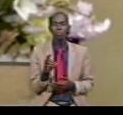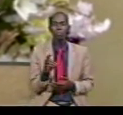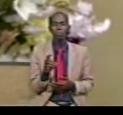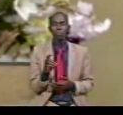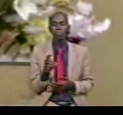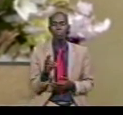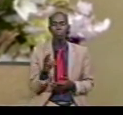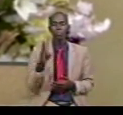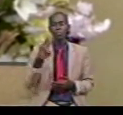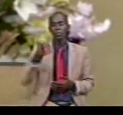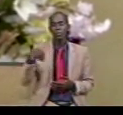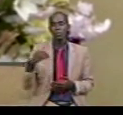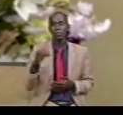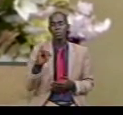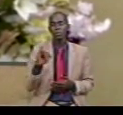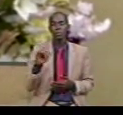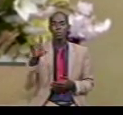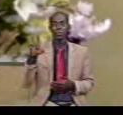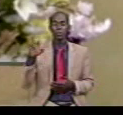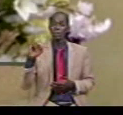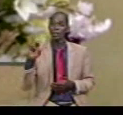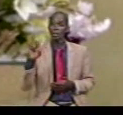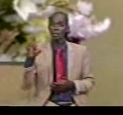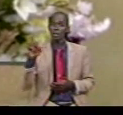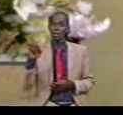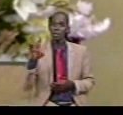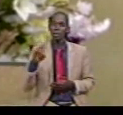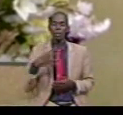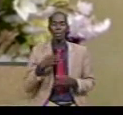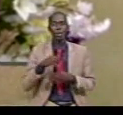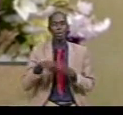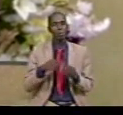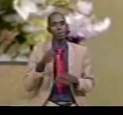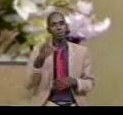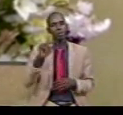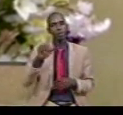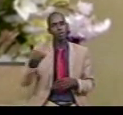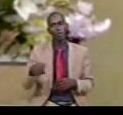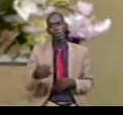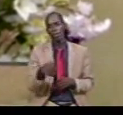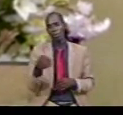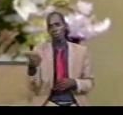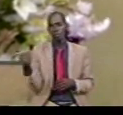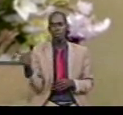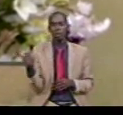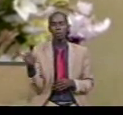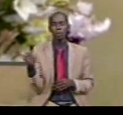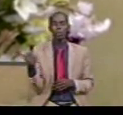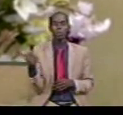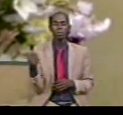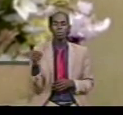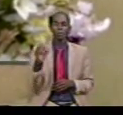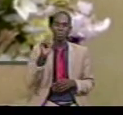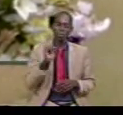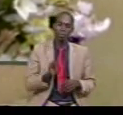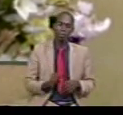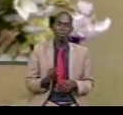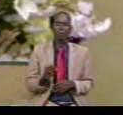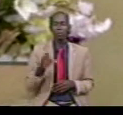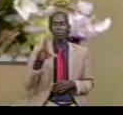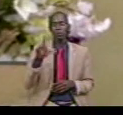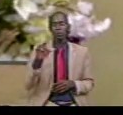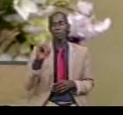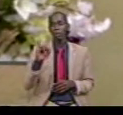Fiji Island, and about 20 other South Pacific Island